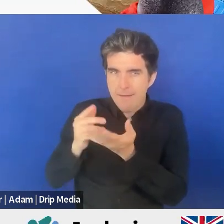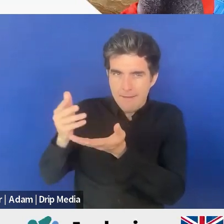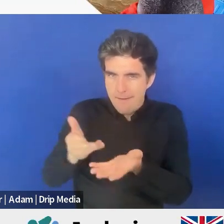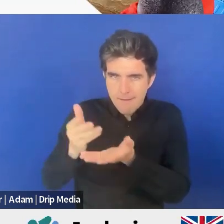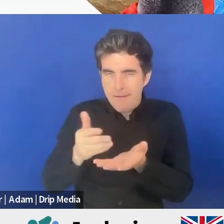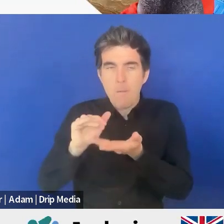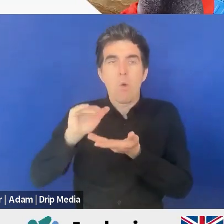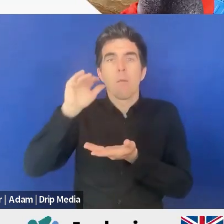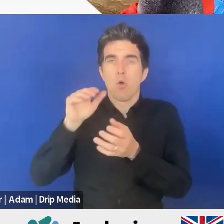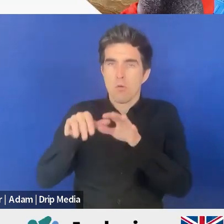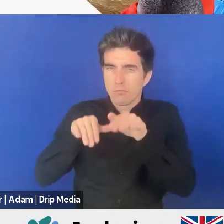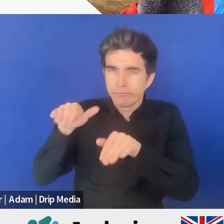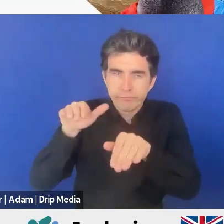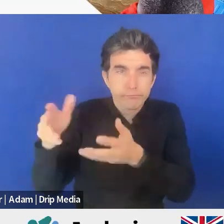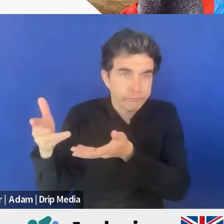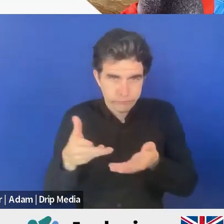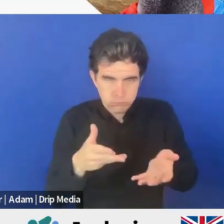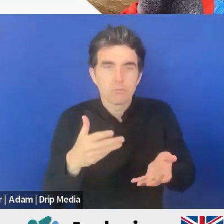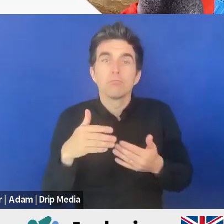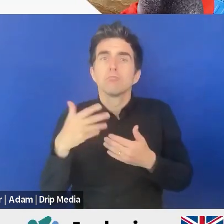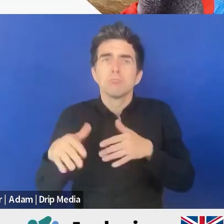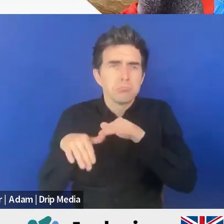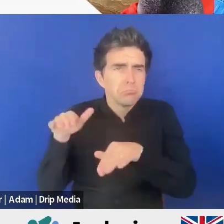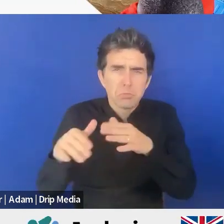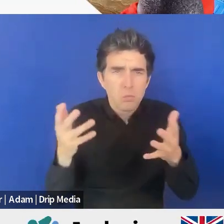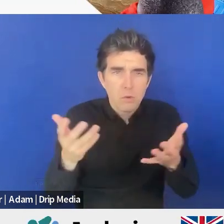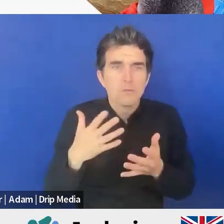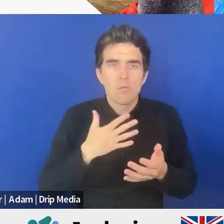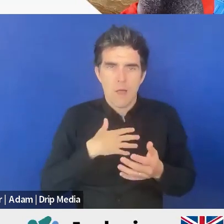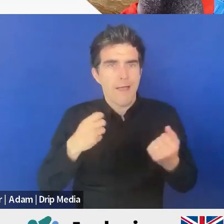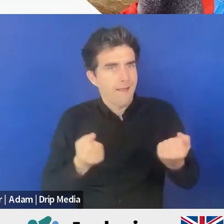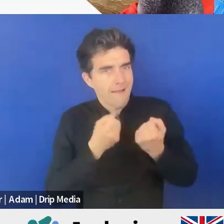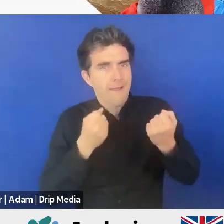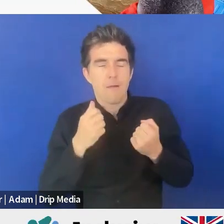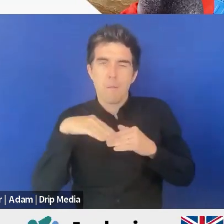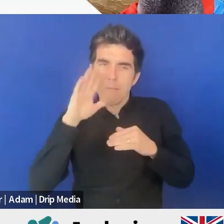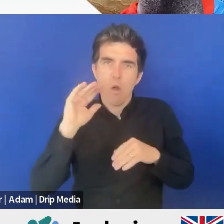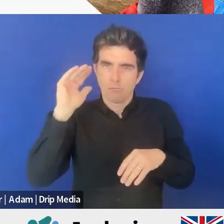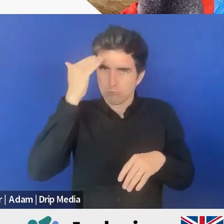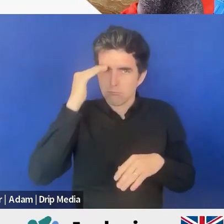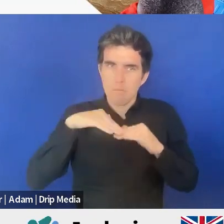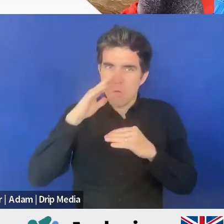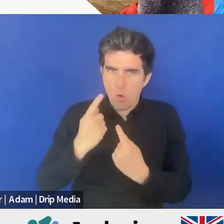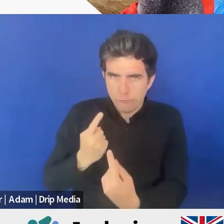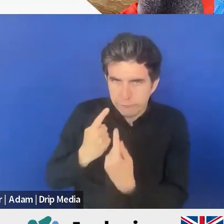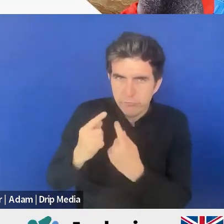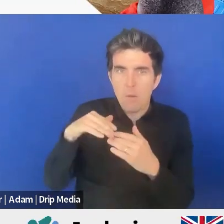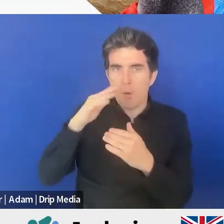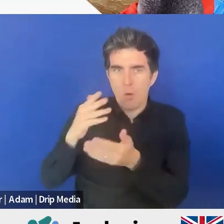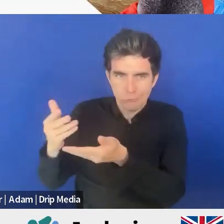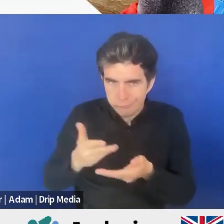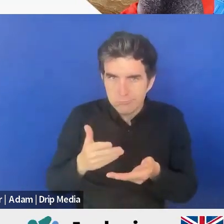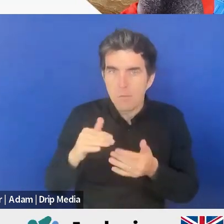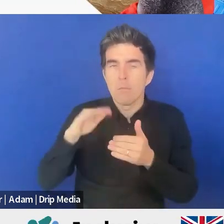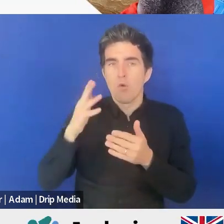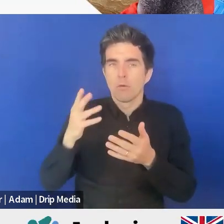event, a house visit, or media campaign. Whereas identification, what we mean by it is finding the children with